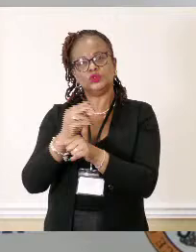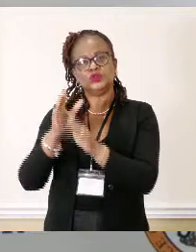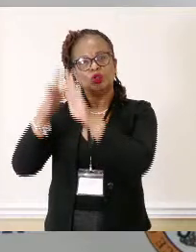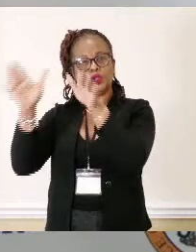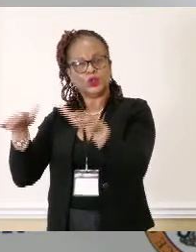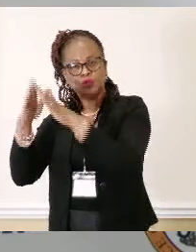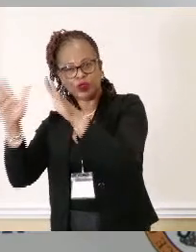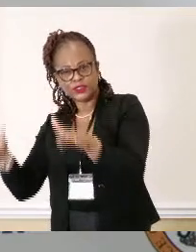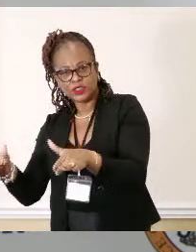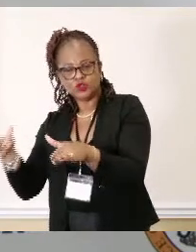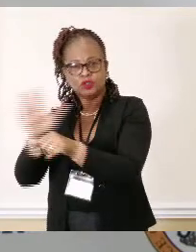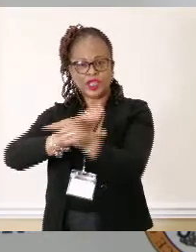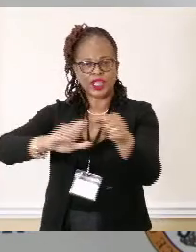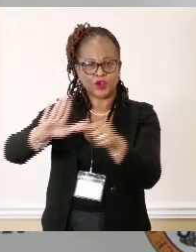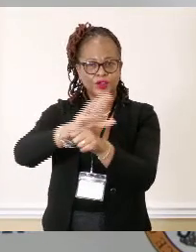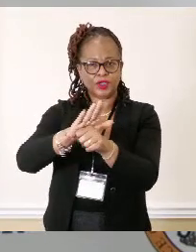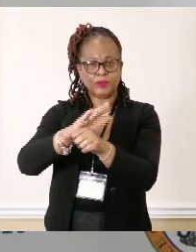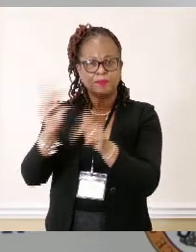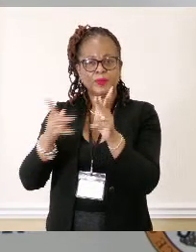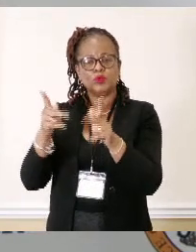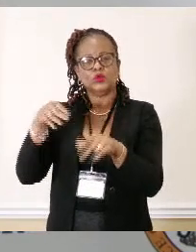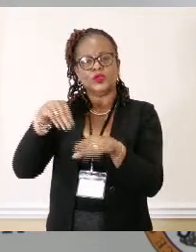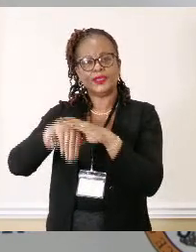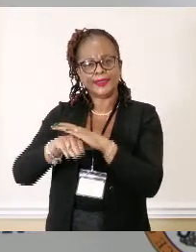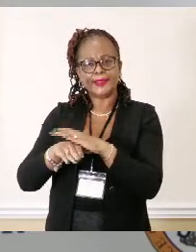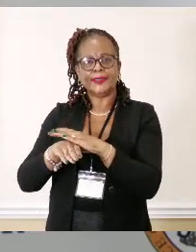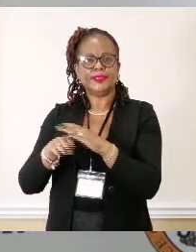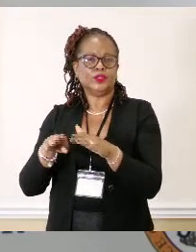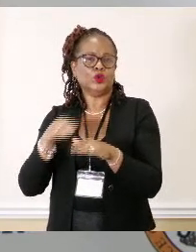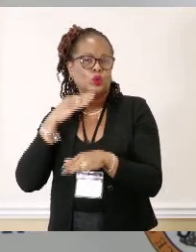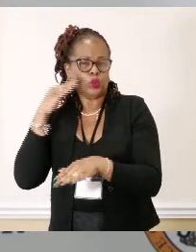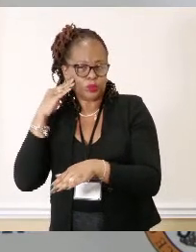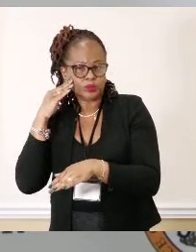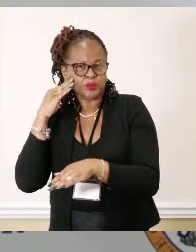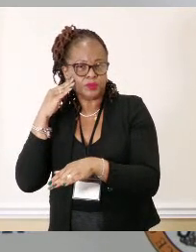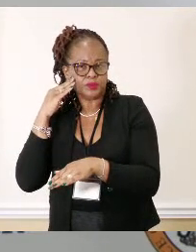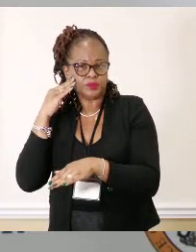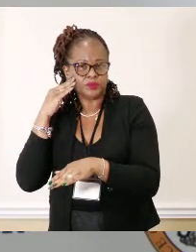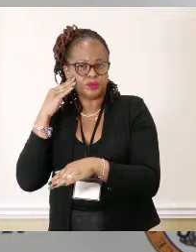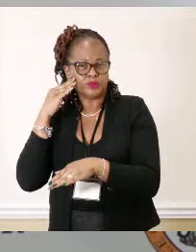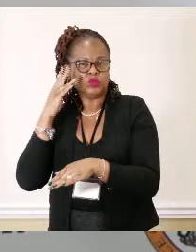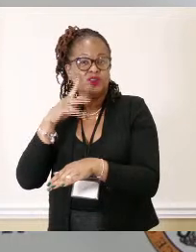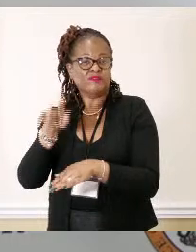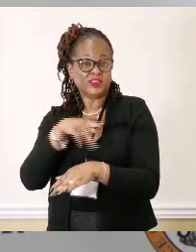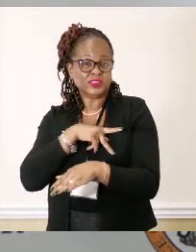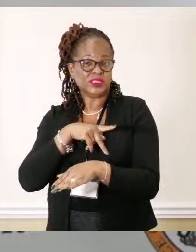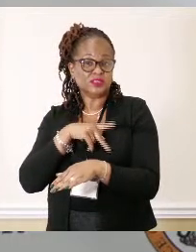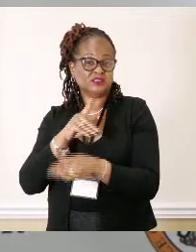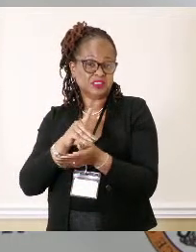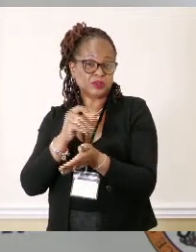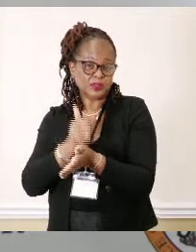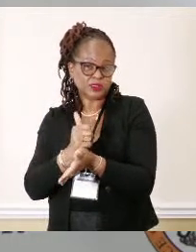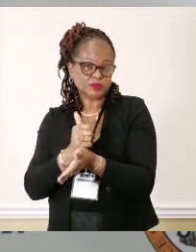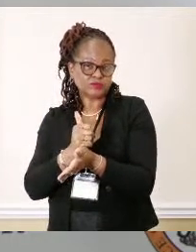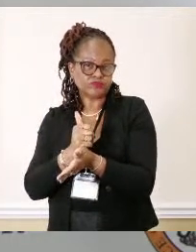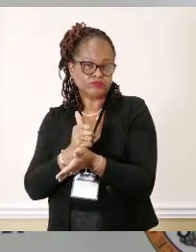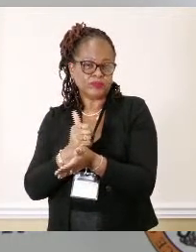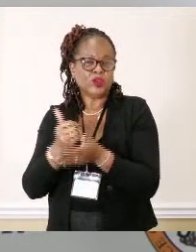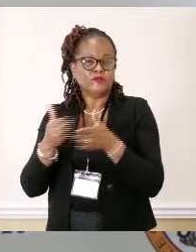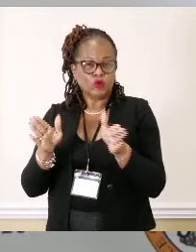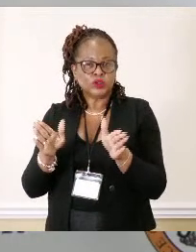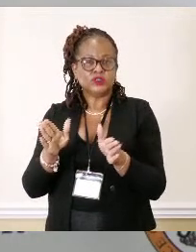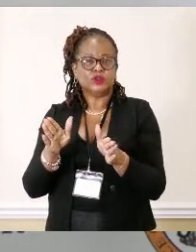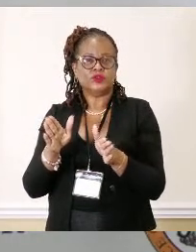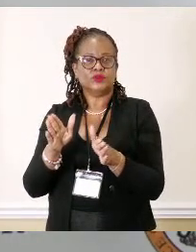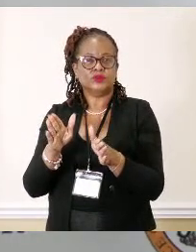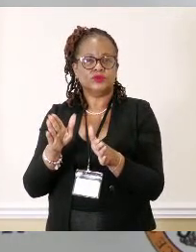facilities and the homebound with physical disabilities. The large centers are focused on throughput